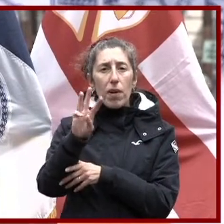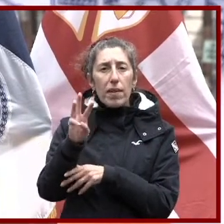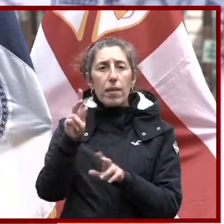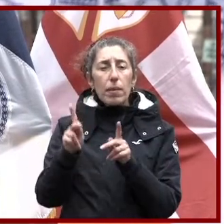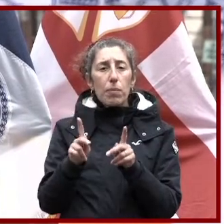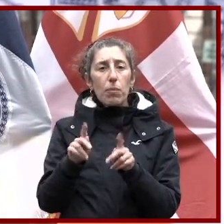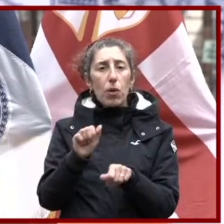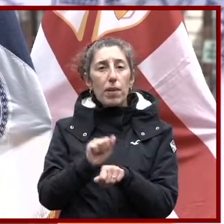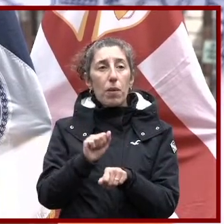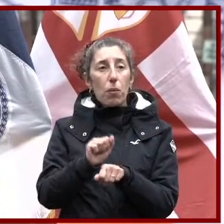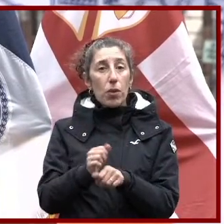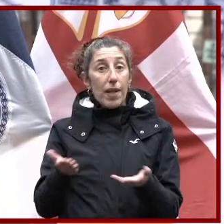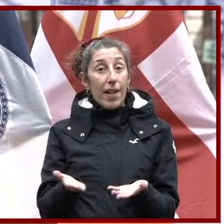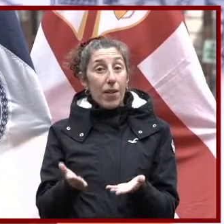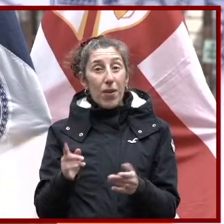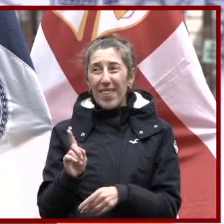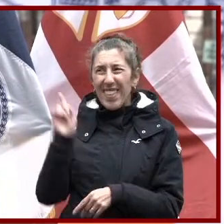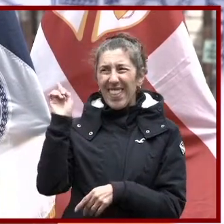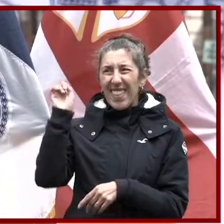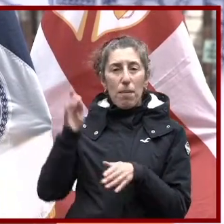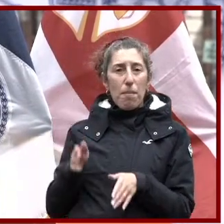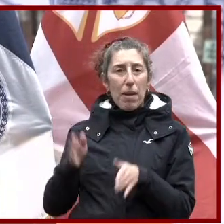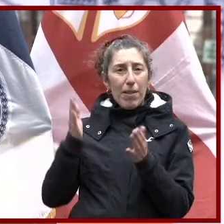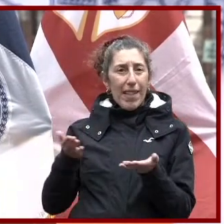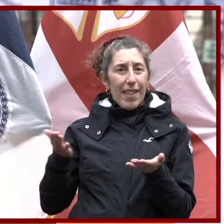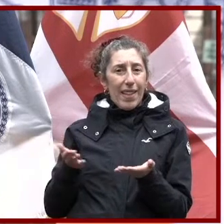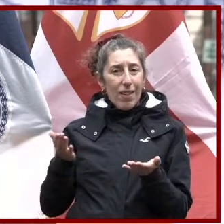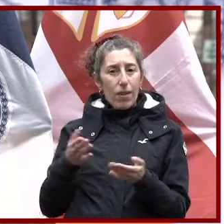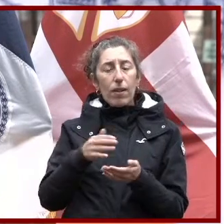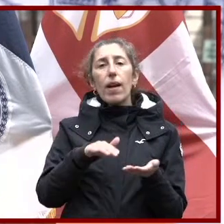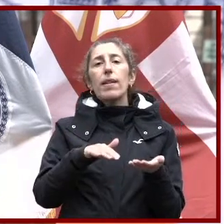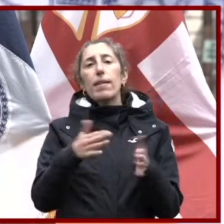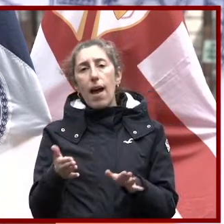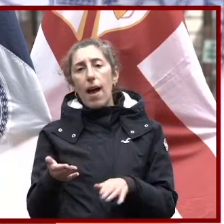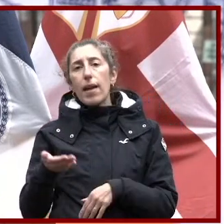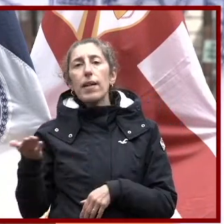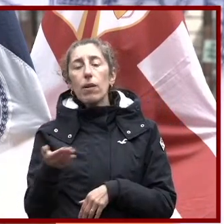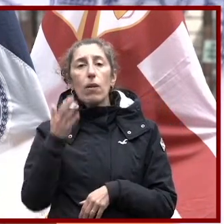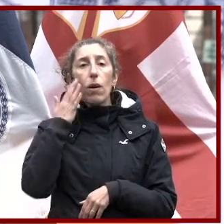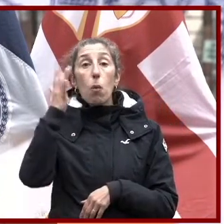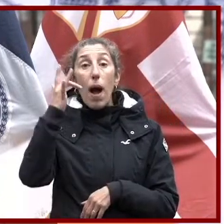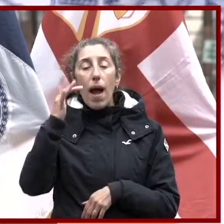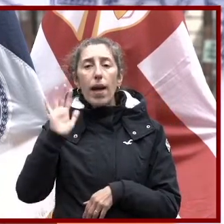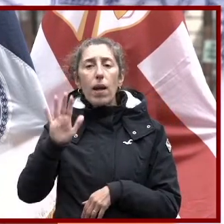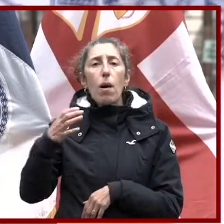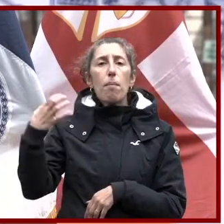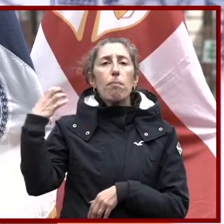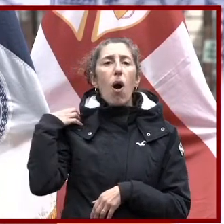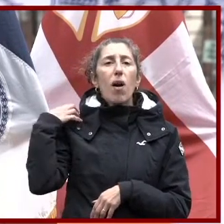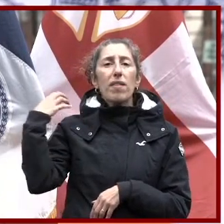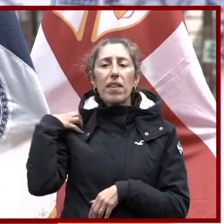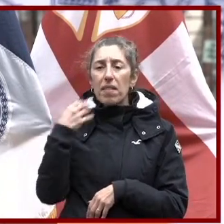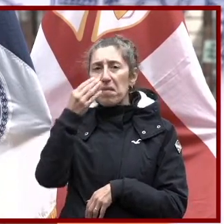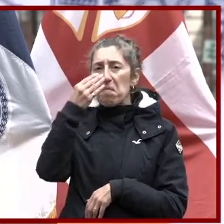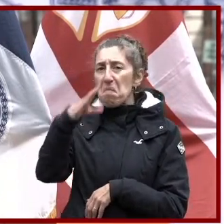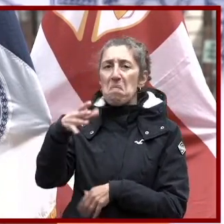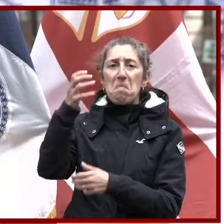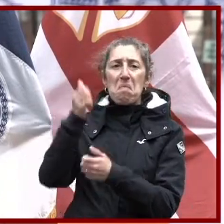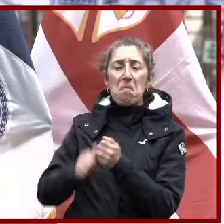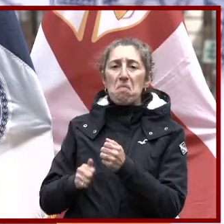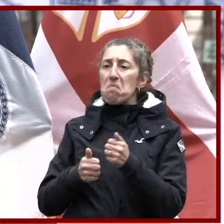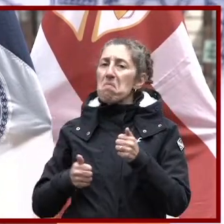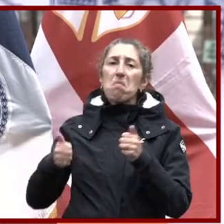building and who died here because their bosses put their own interests over the safety of their